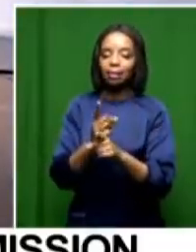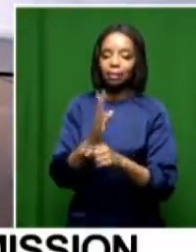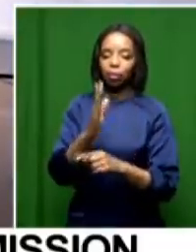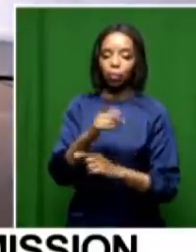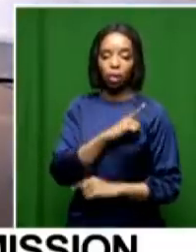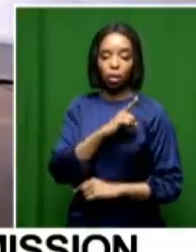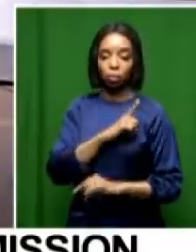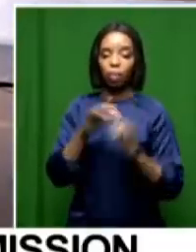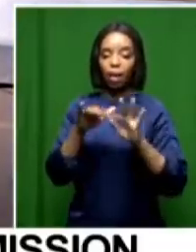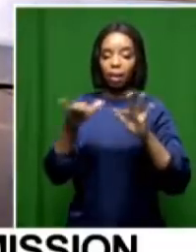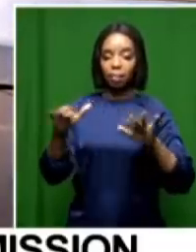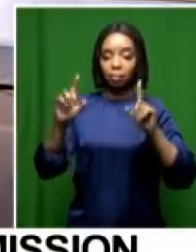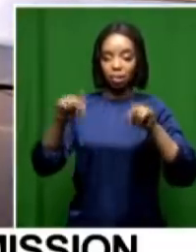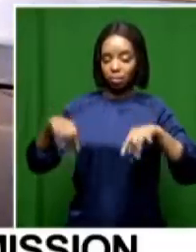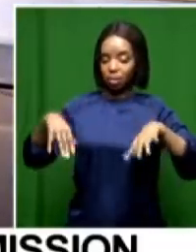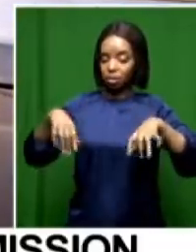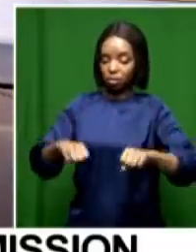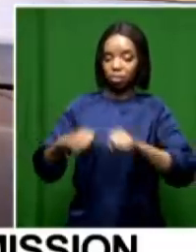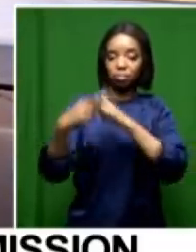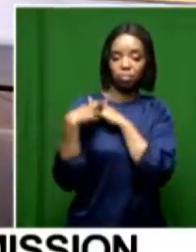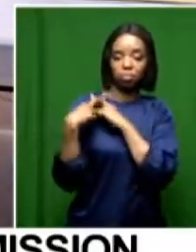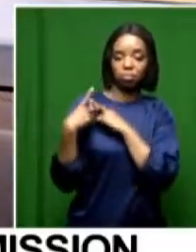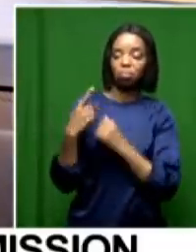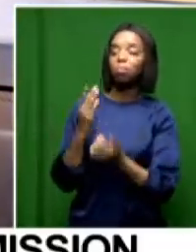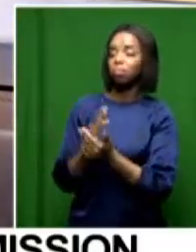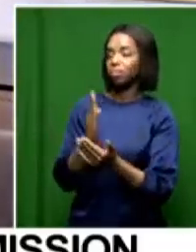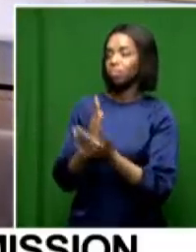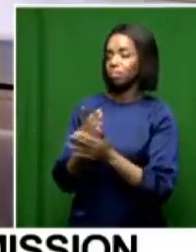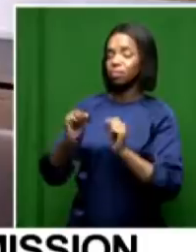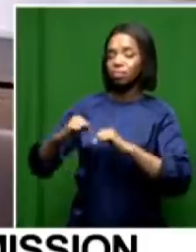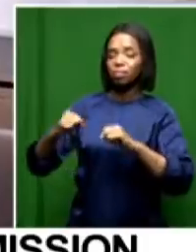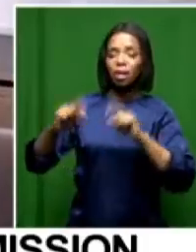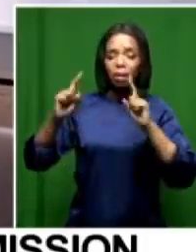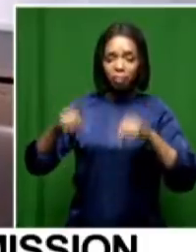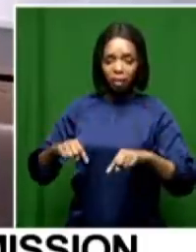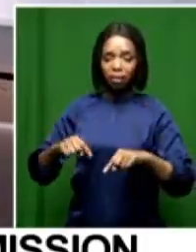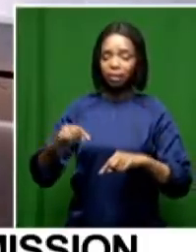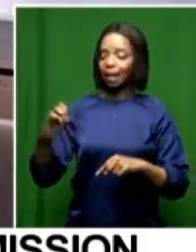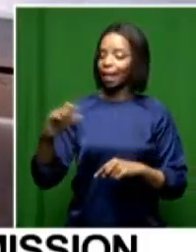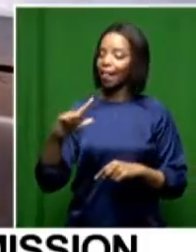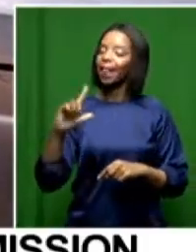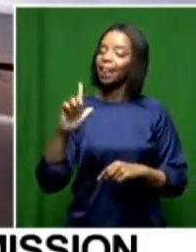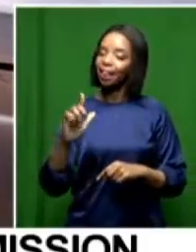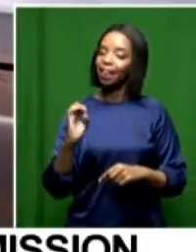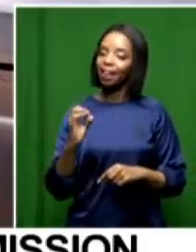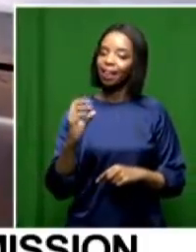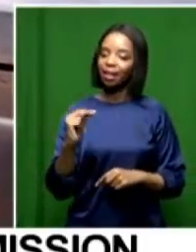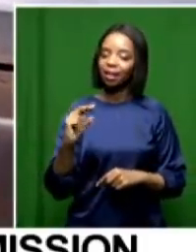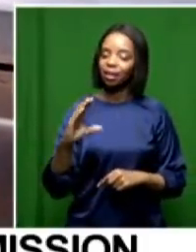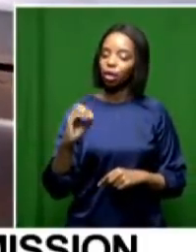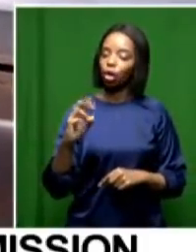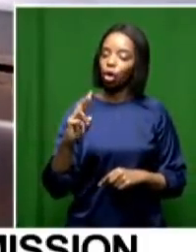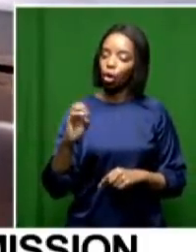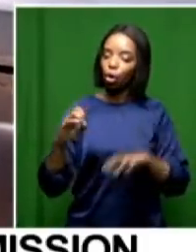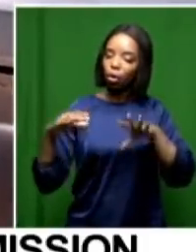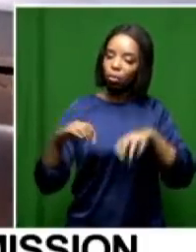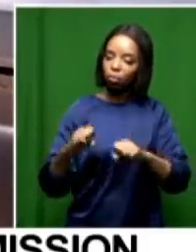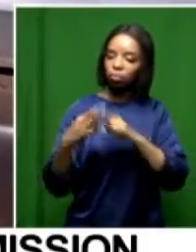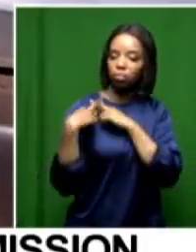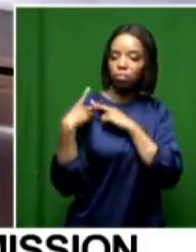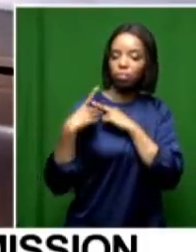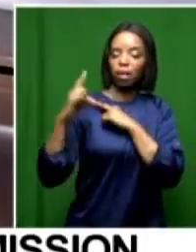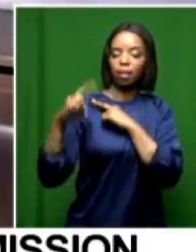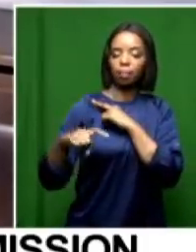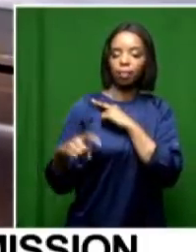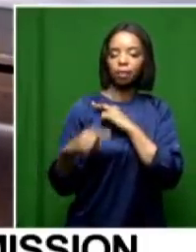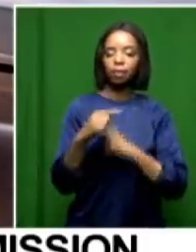responsible. Absolutely. I mean, we do agree. We must make an attempt to hold Glencore accountable. But looking at our state institutions and their incapacity to